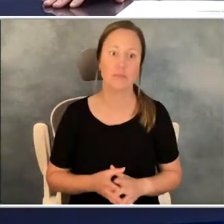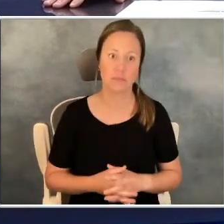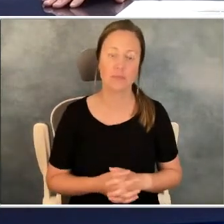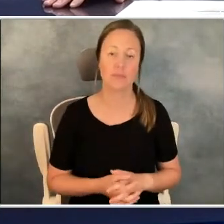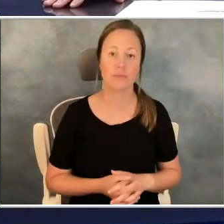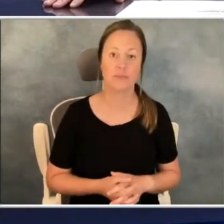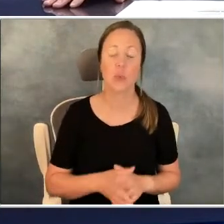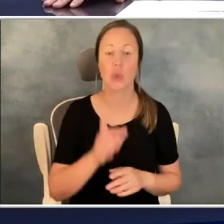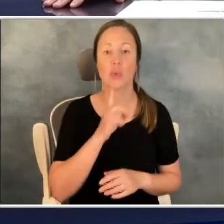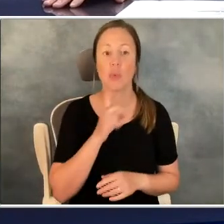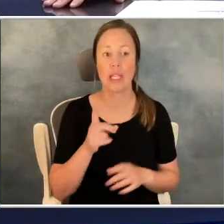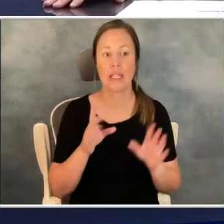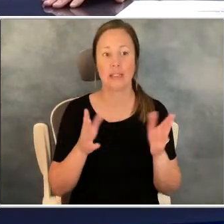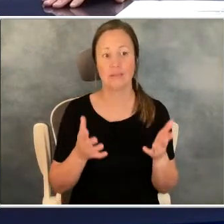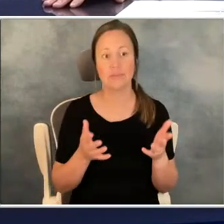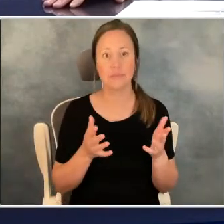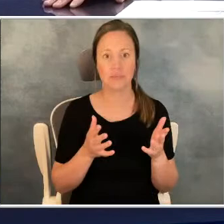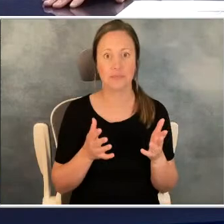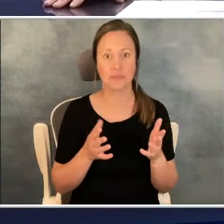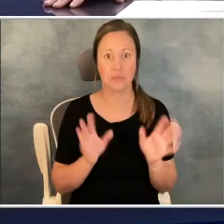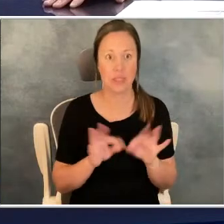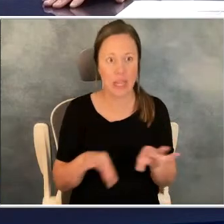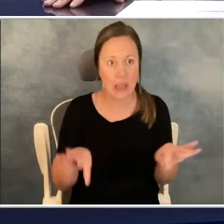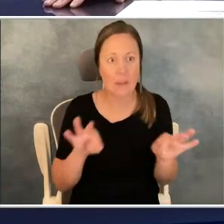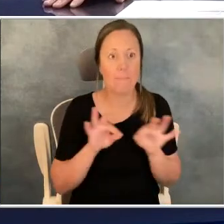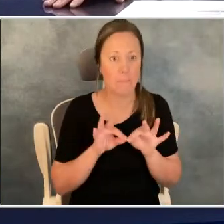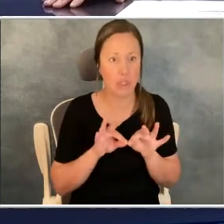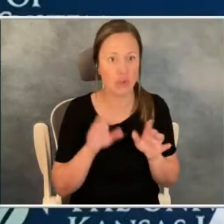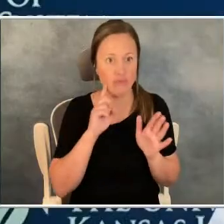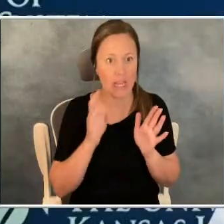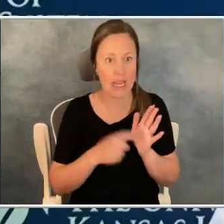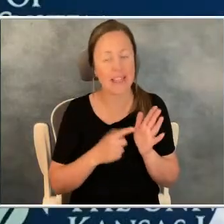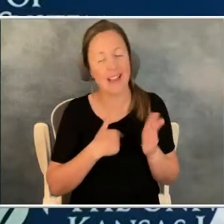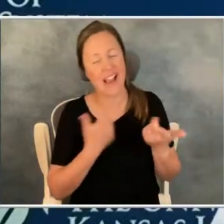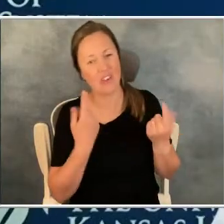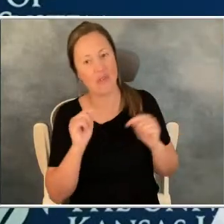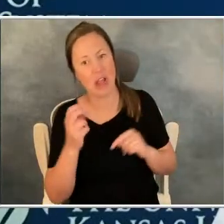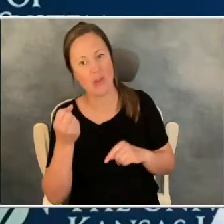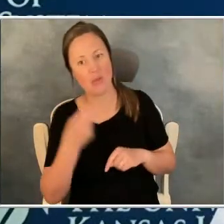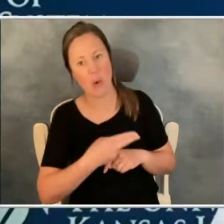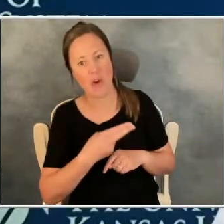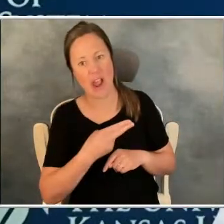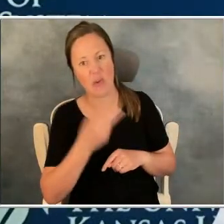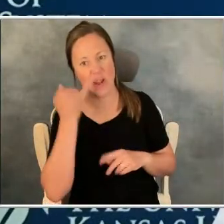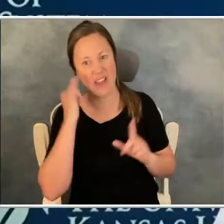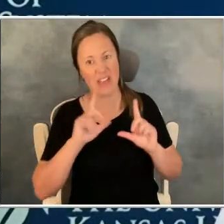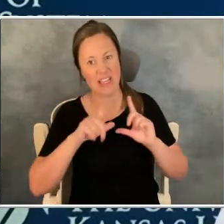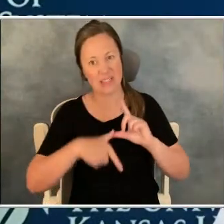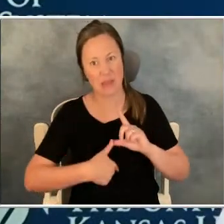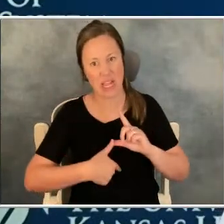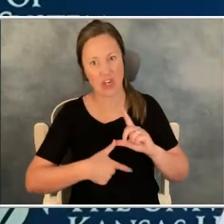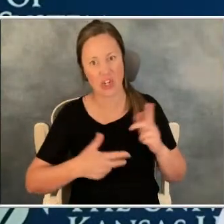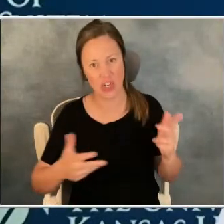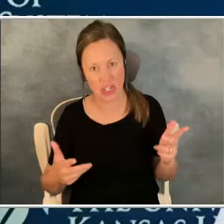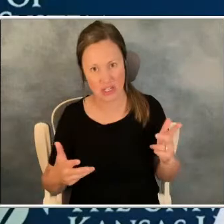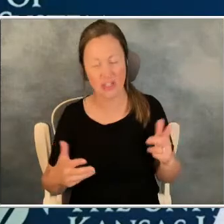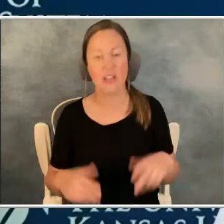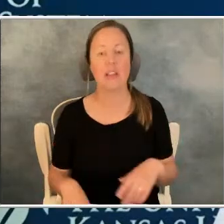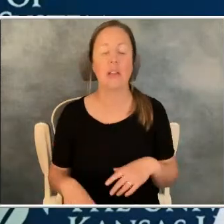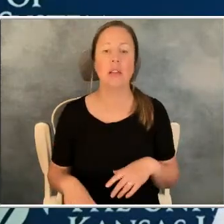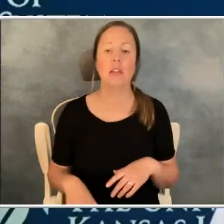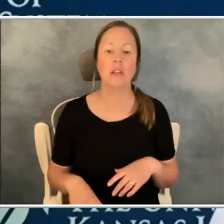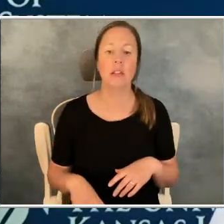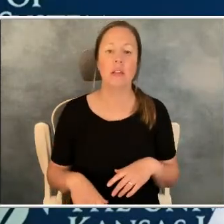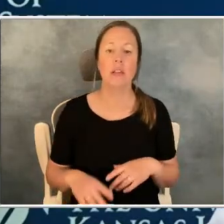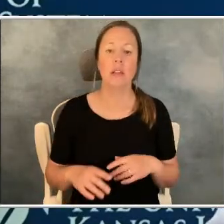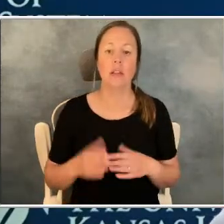I mean, I really do. I actually do try to throw out most of the drugs once they're expired, unless I injure myself trying to work out or do something stupid again, and then I may take expired